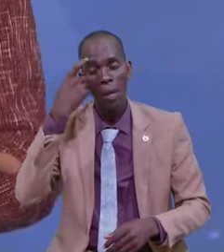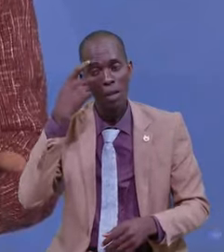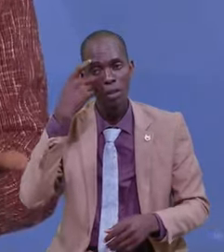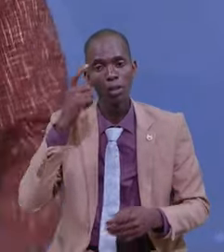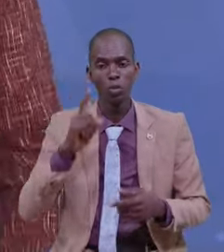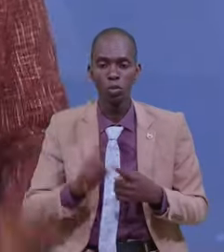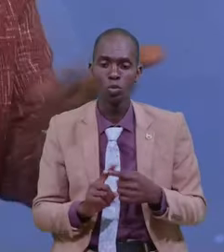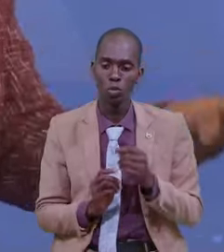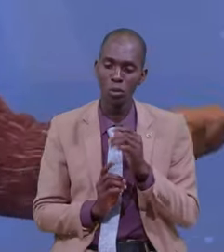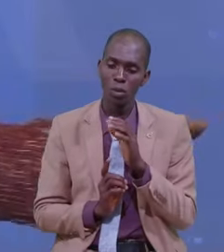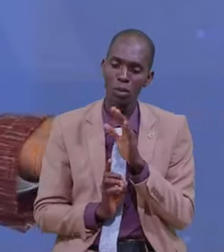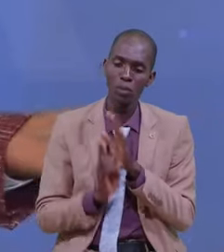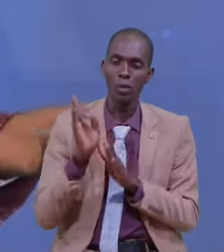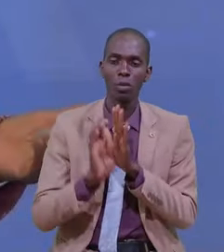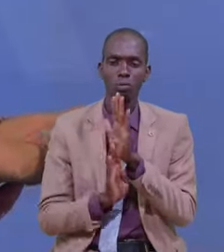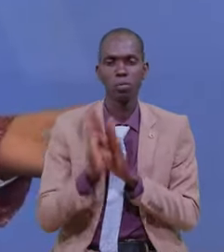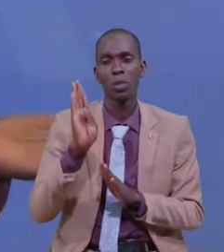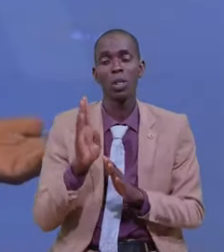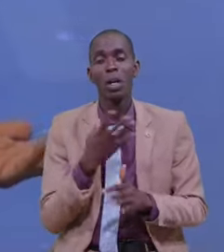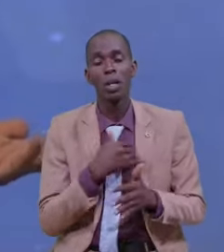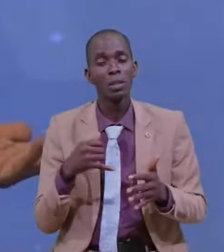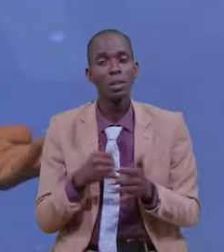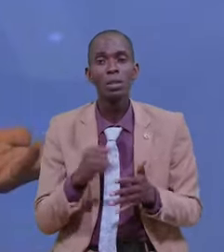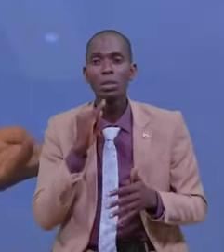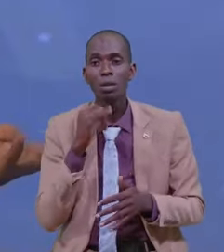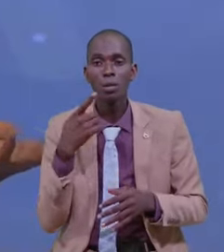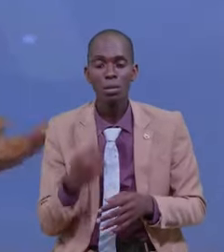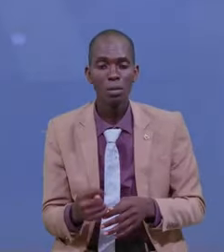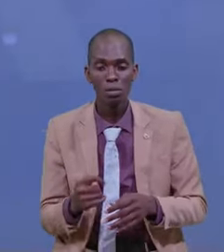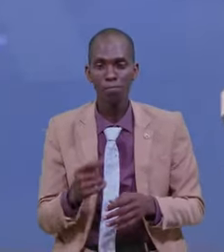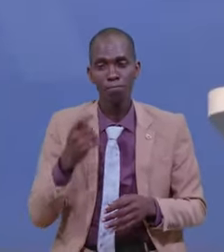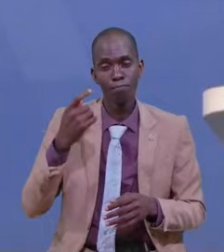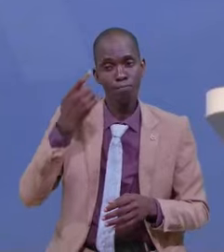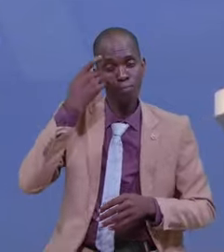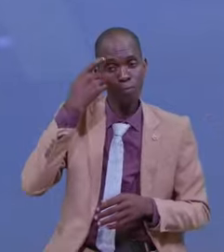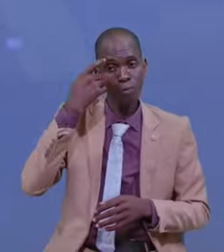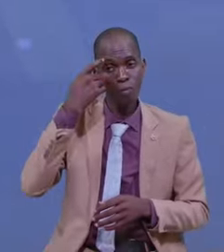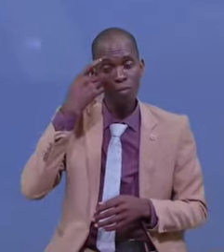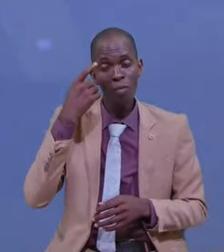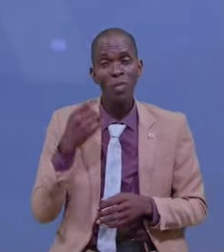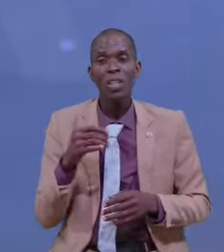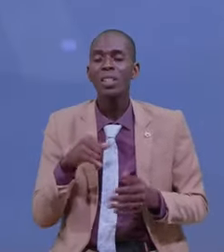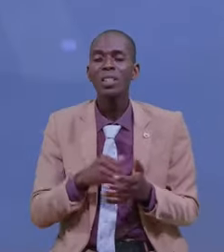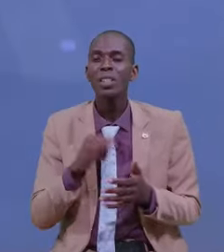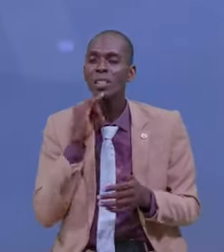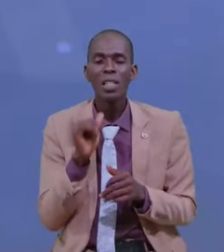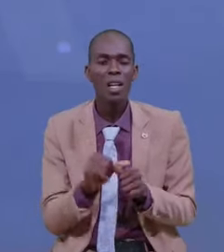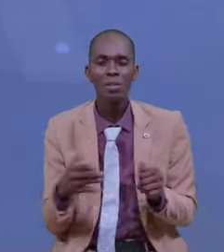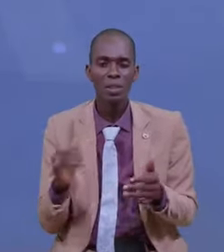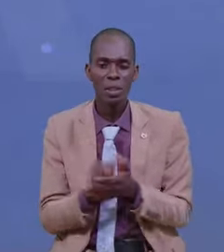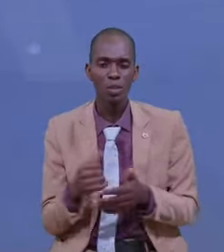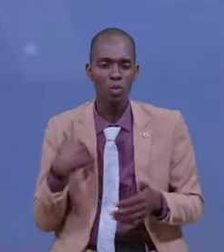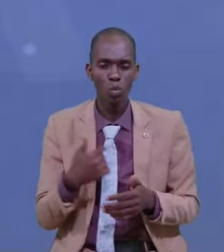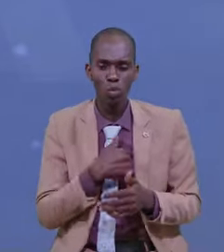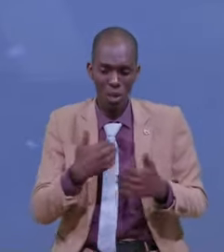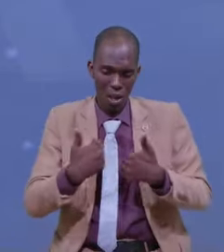develop. And it's the muscle or it's the nerve, it's everything we have within